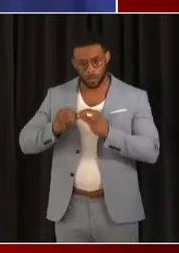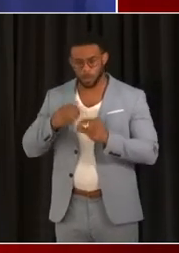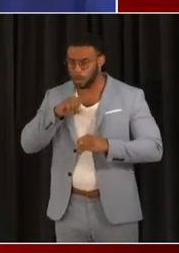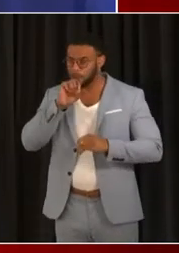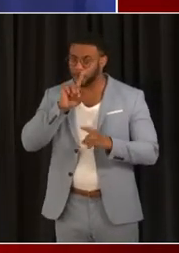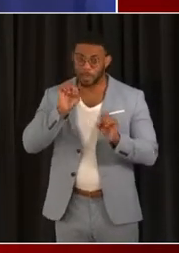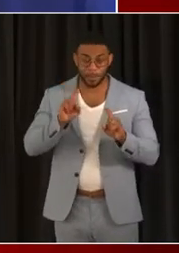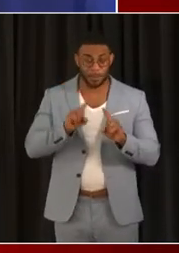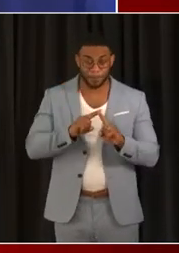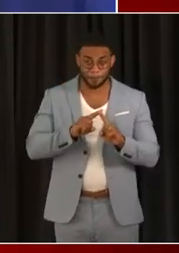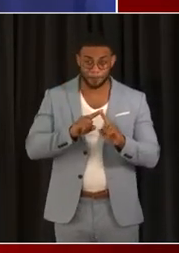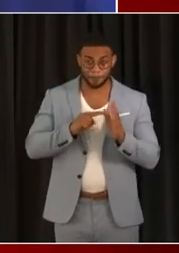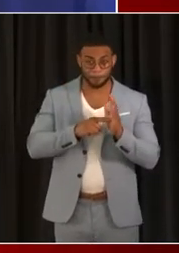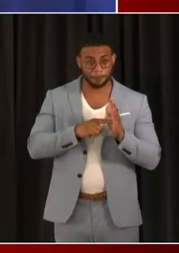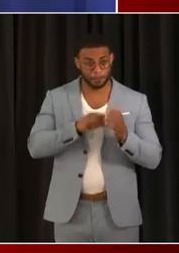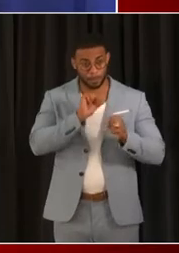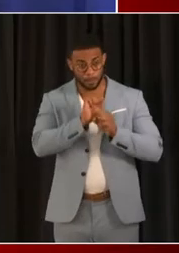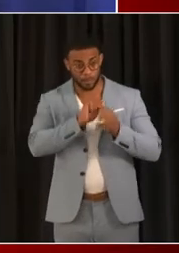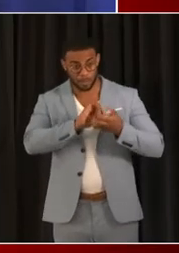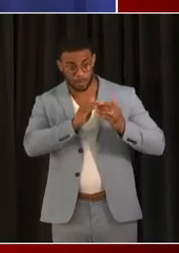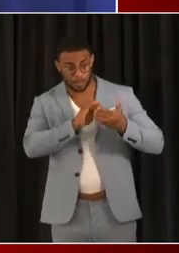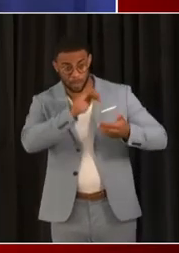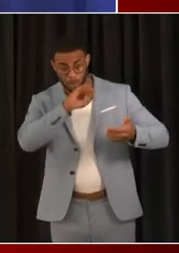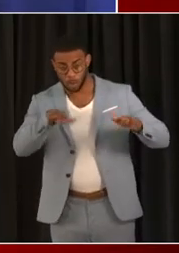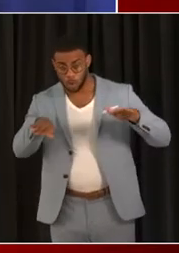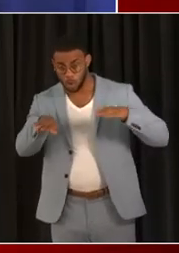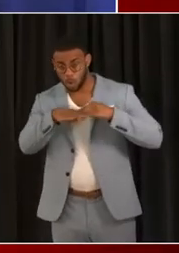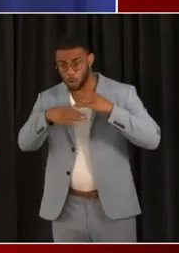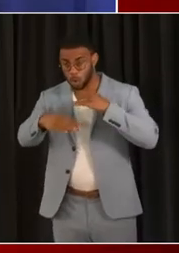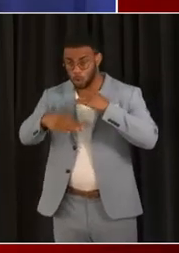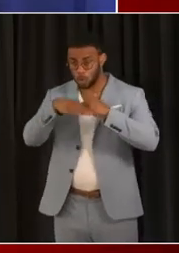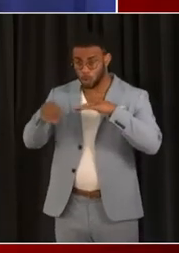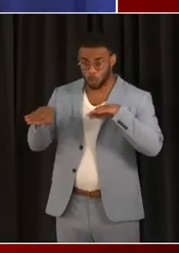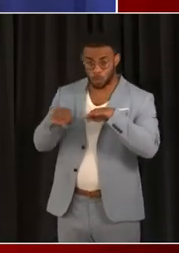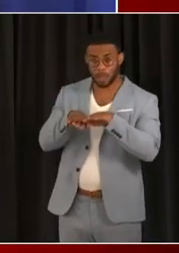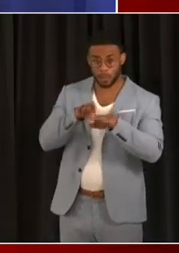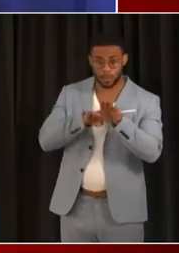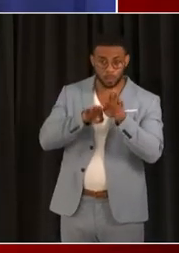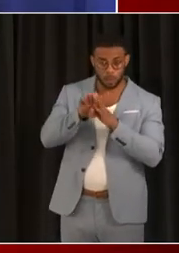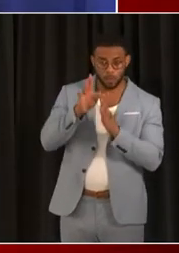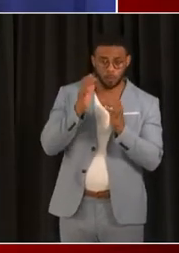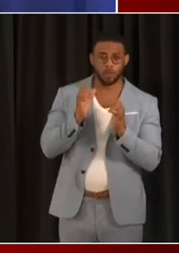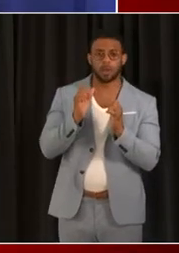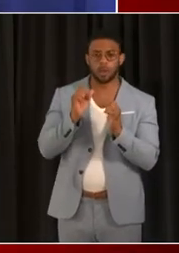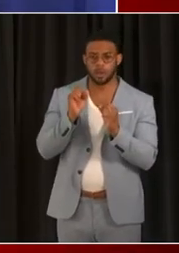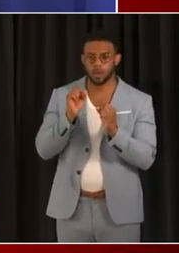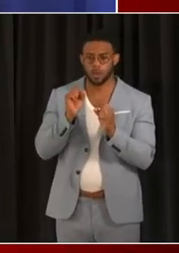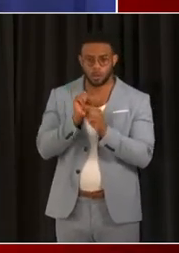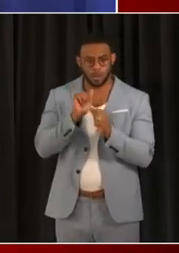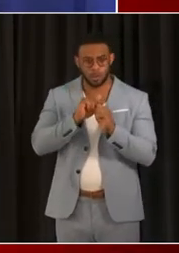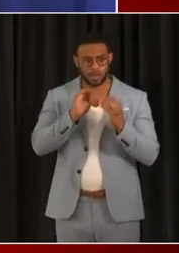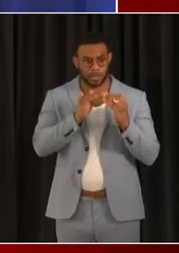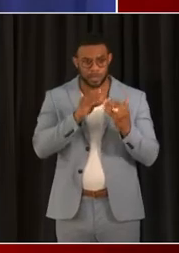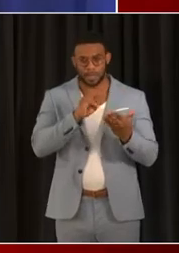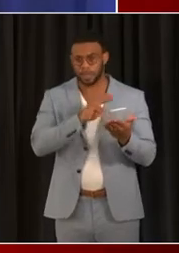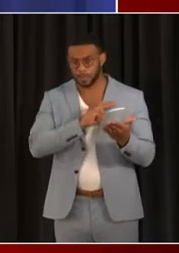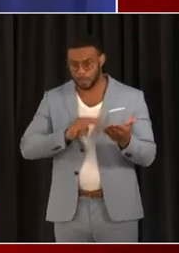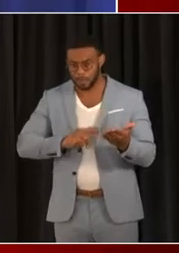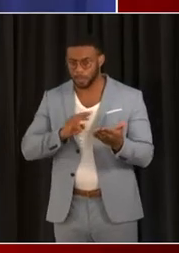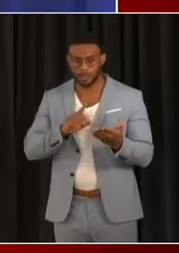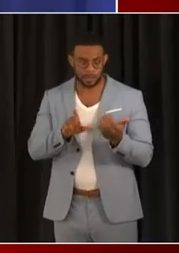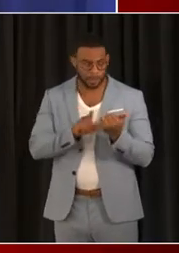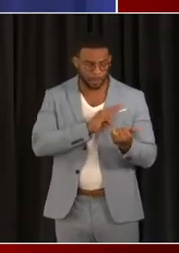and we'd love to be able to work with the city to try to close that gap and again, thrive. We want to work with the city work with the mayor